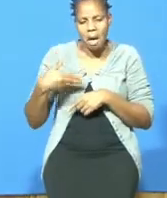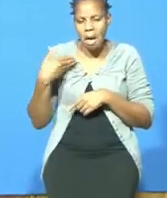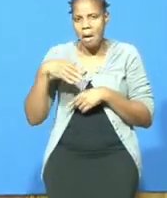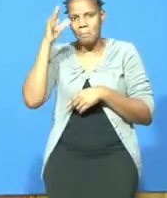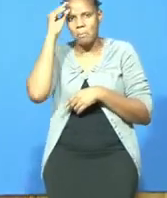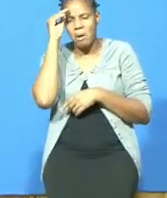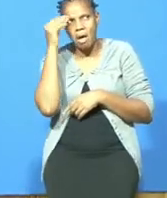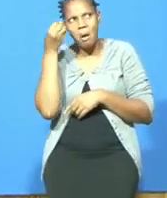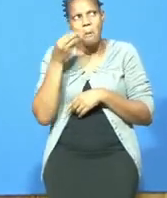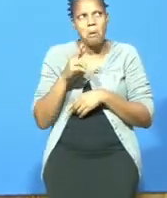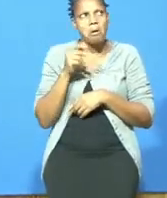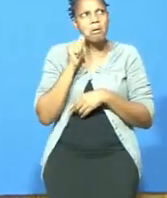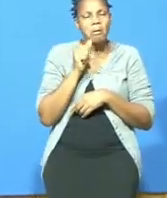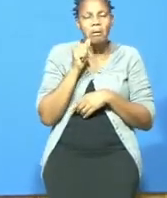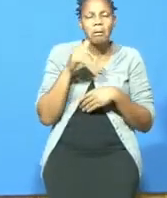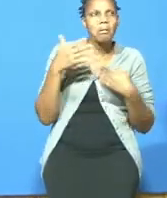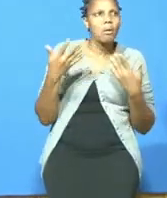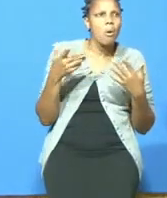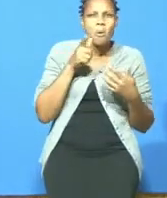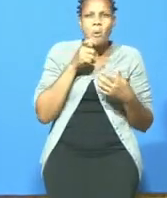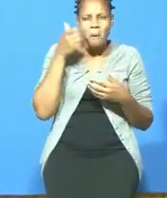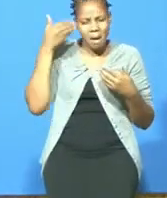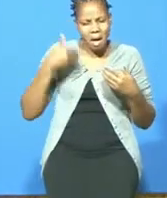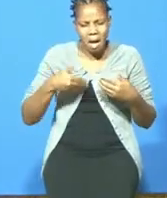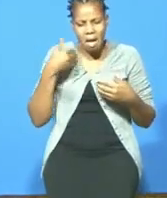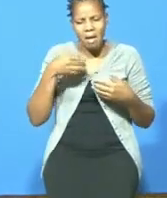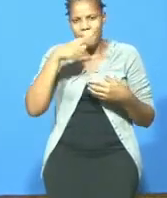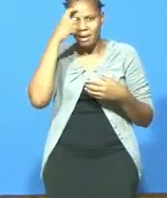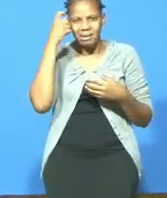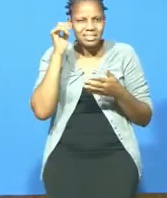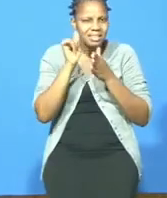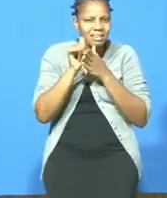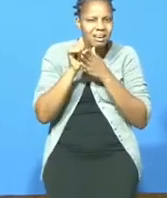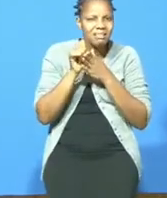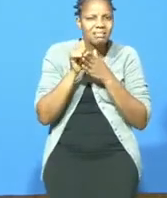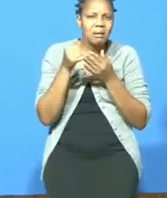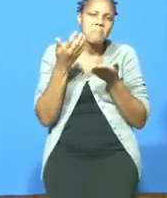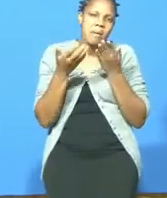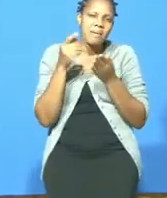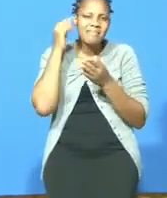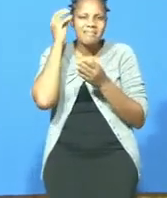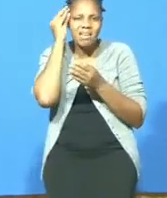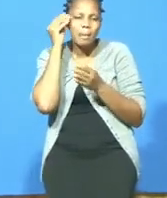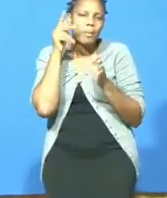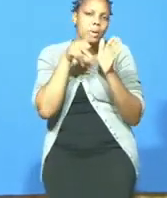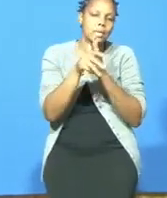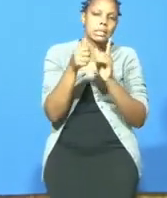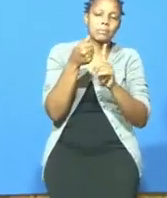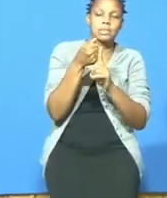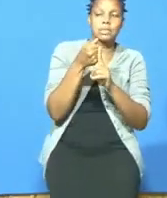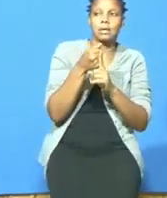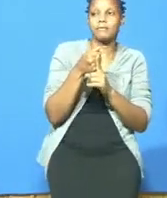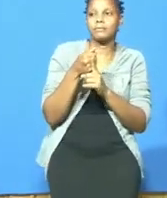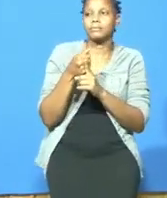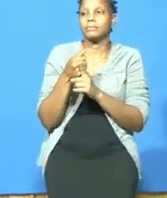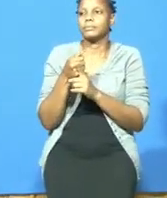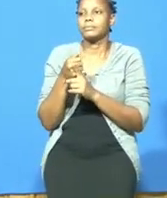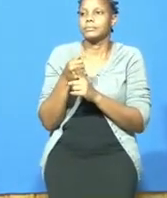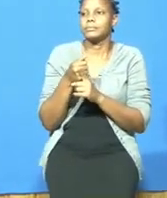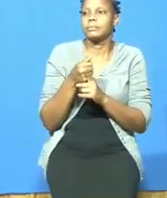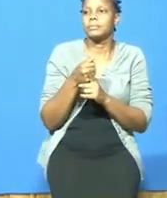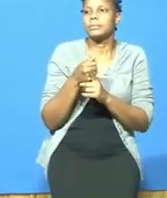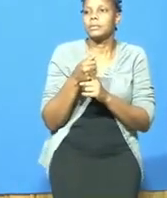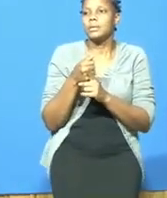and as a result of such, you know, may have suicidal thoughts. You have persons with a sense